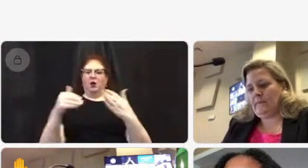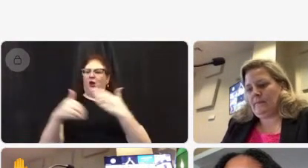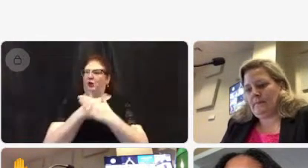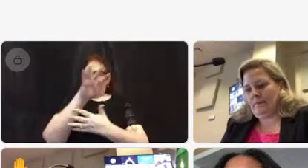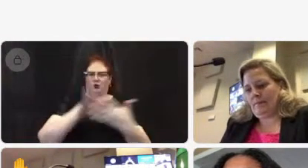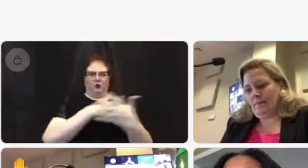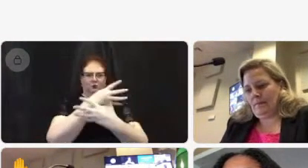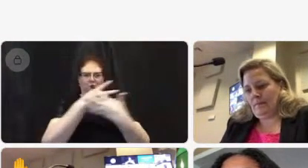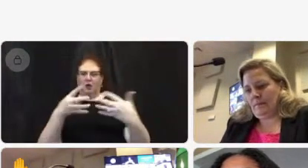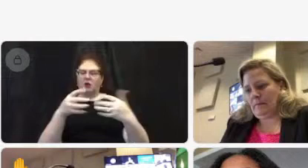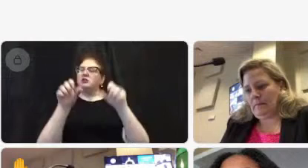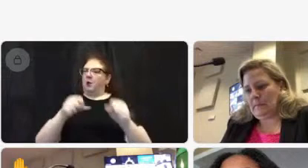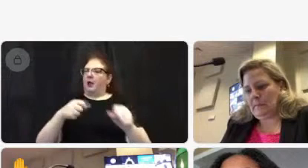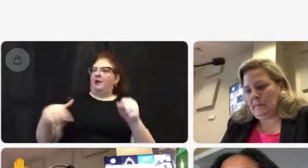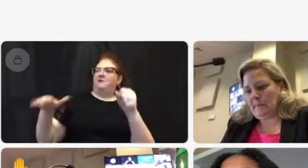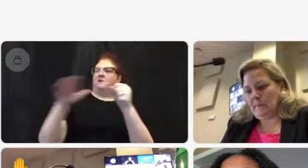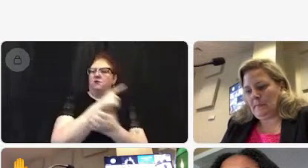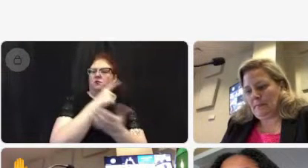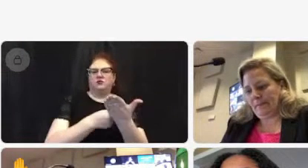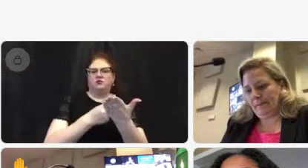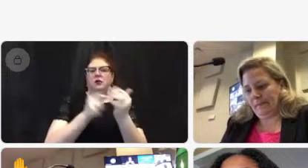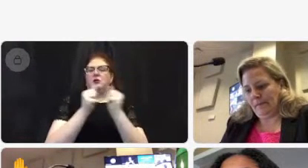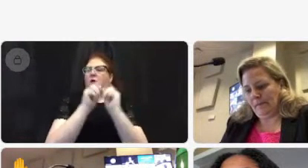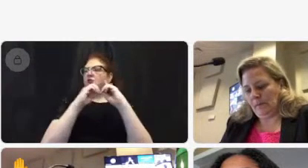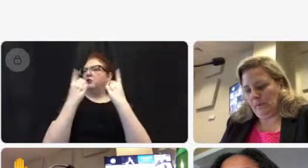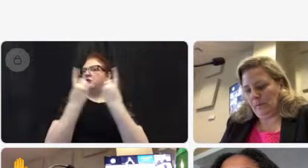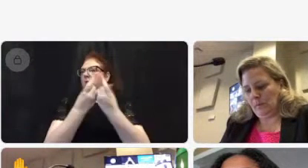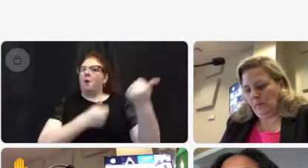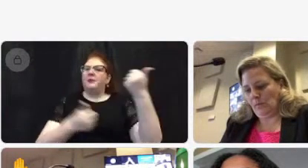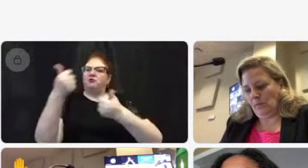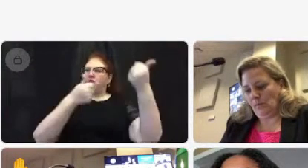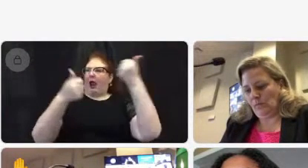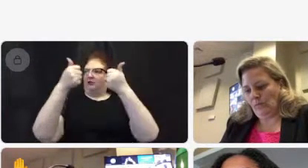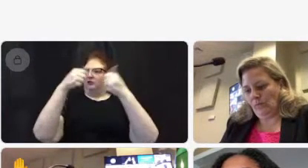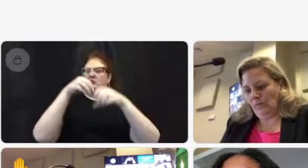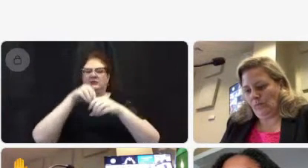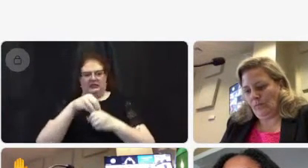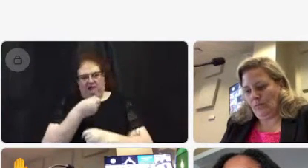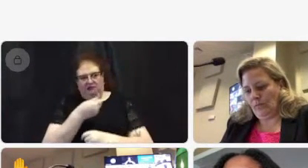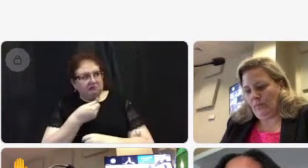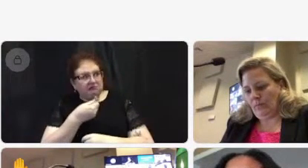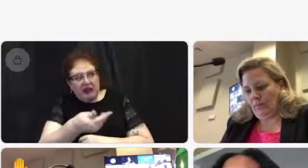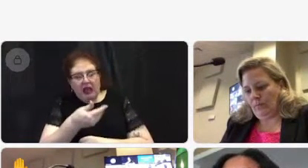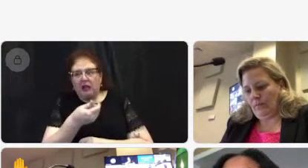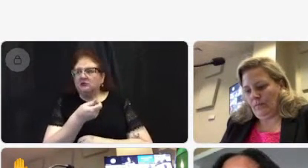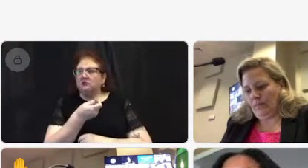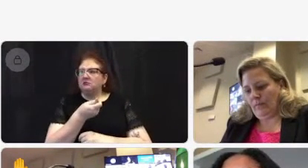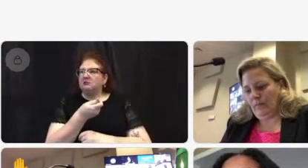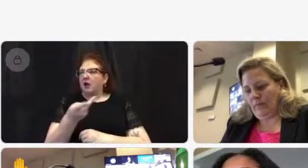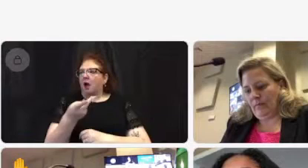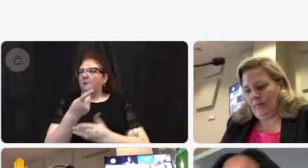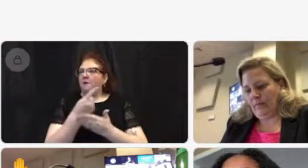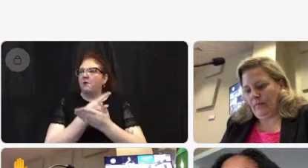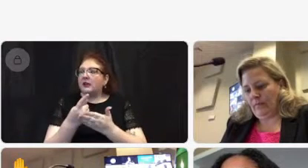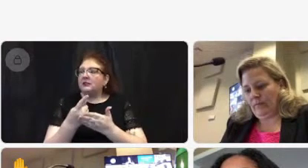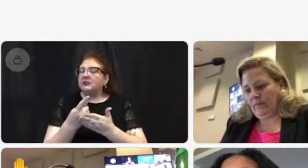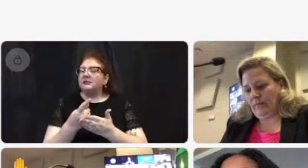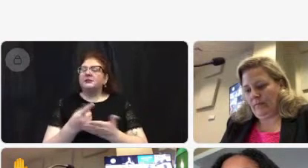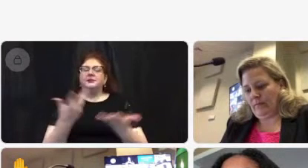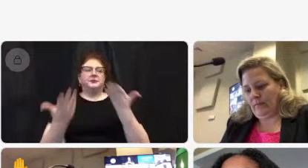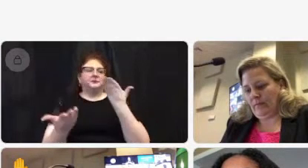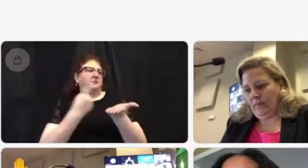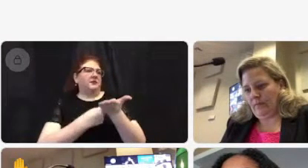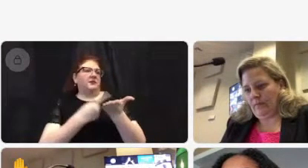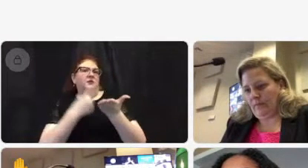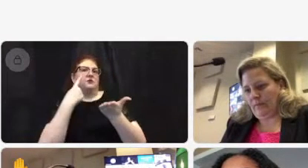full discussion with the department directors in the coming weeks. My second question is, and this may be a question for the city attorney, may not be